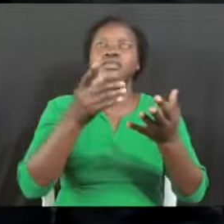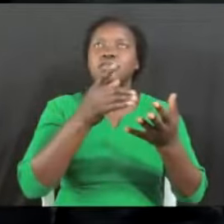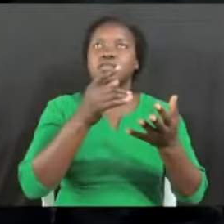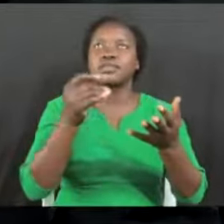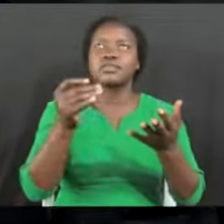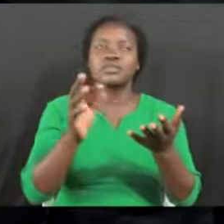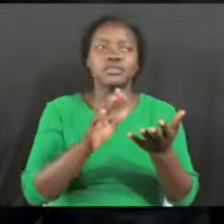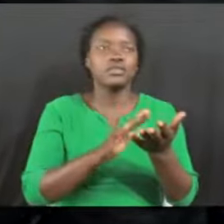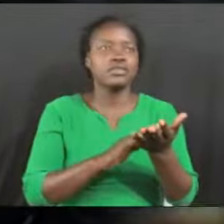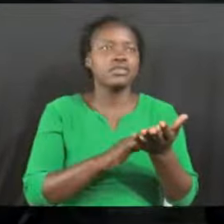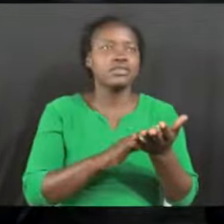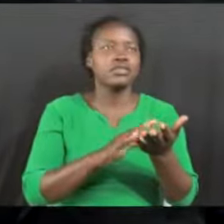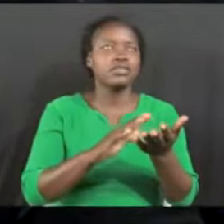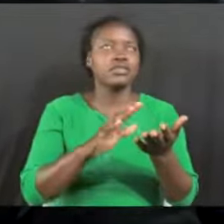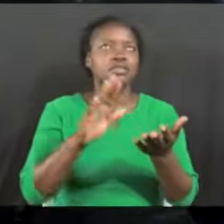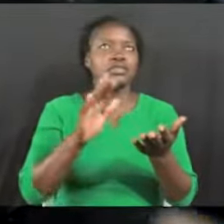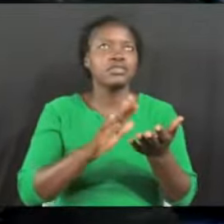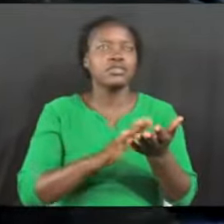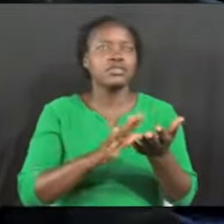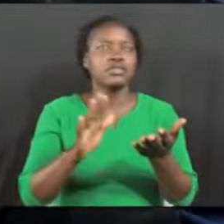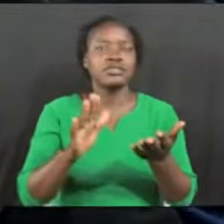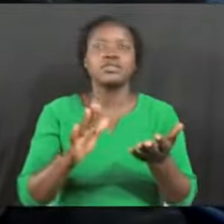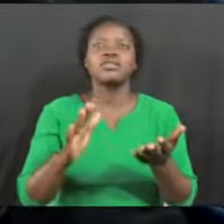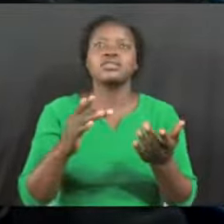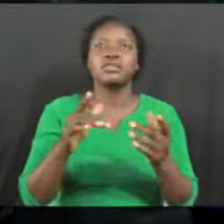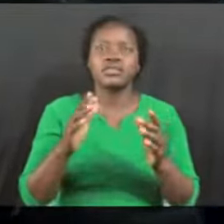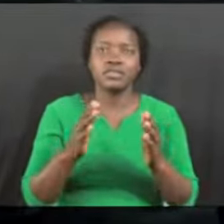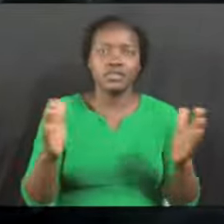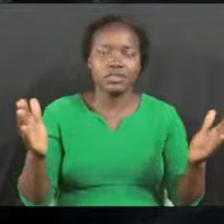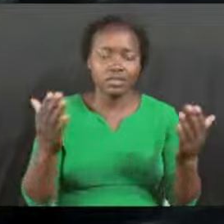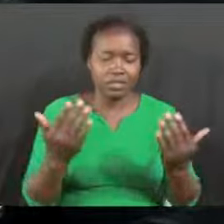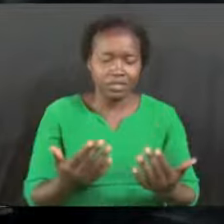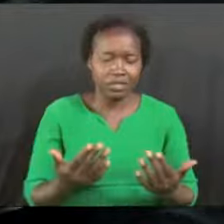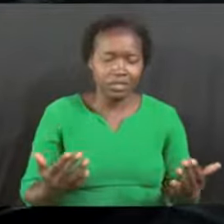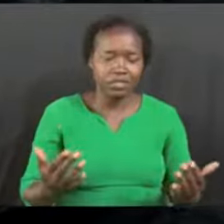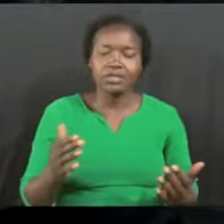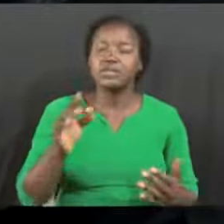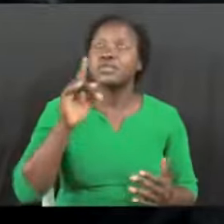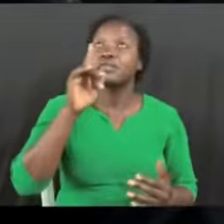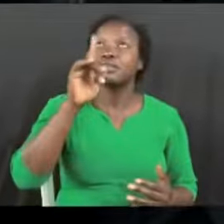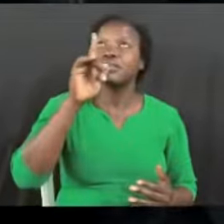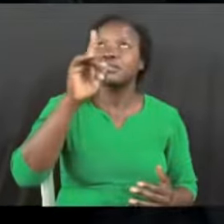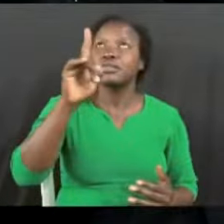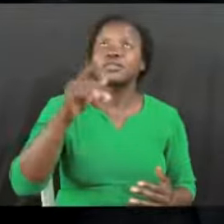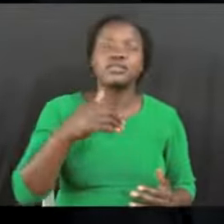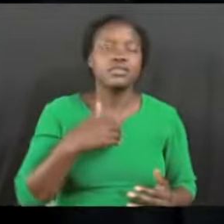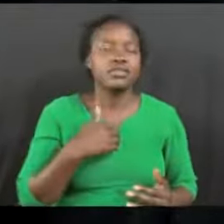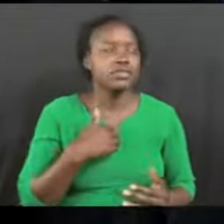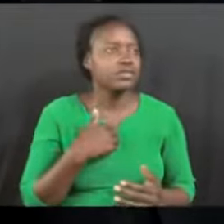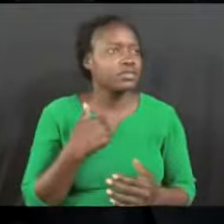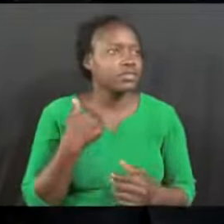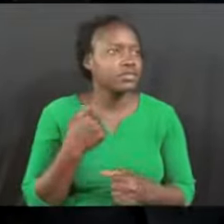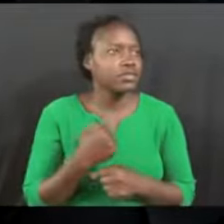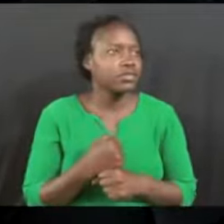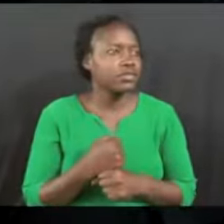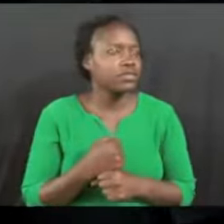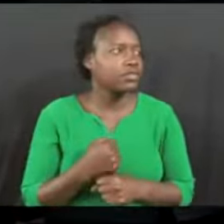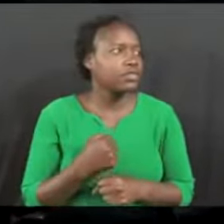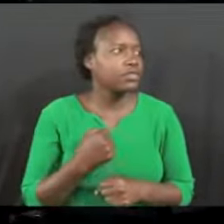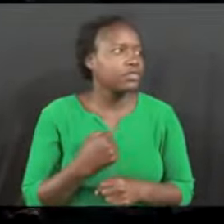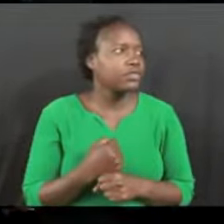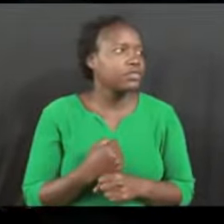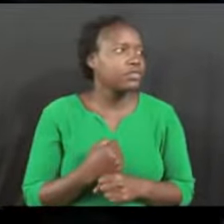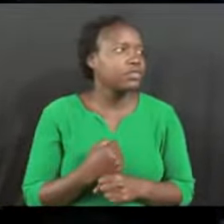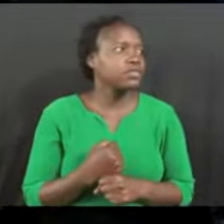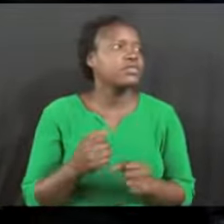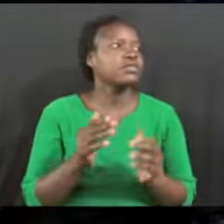One more time, everybody, lift the roof off this place. Let the devil know that you will praise the